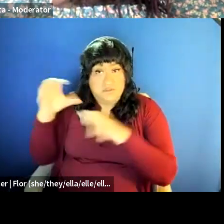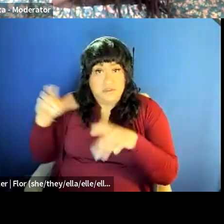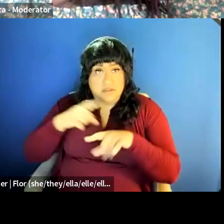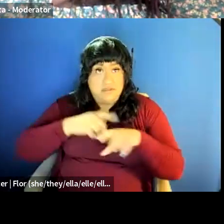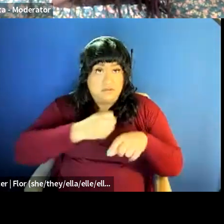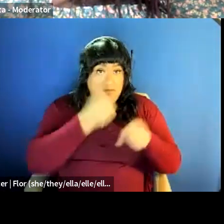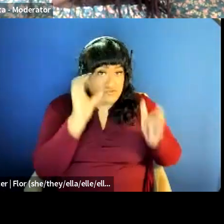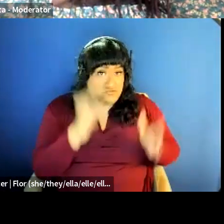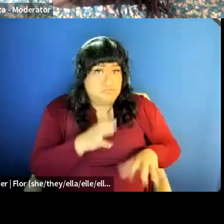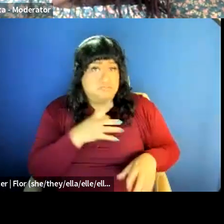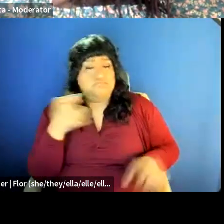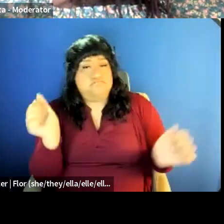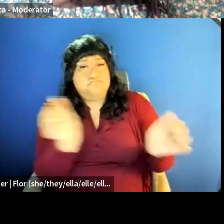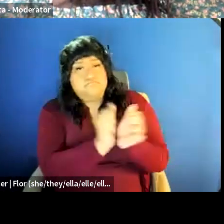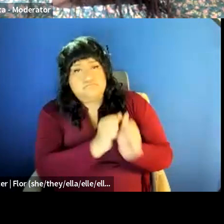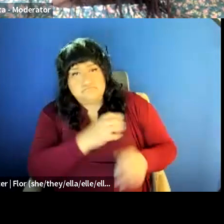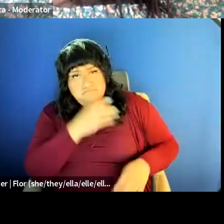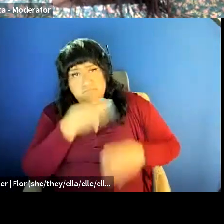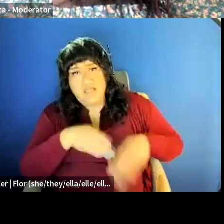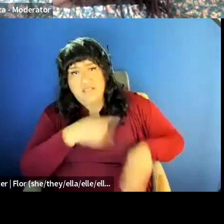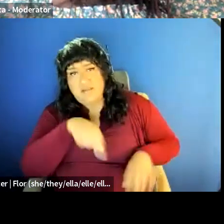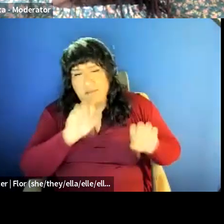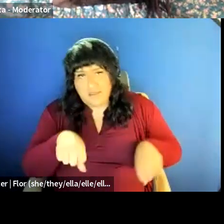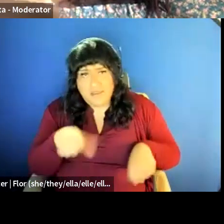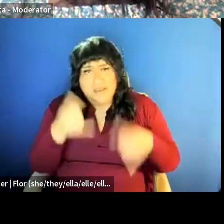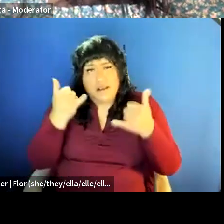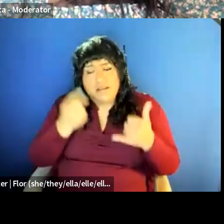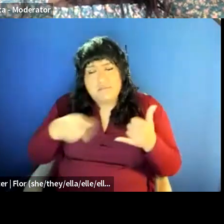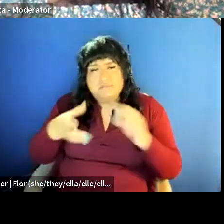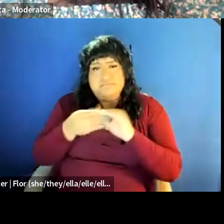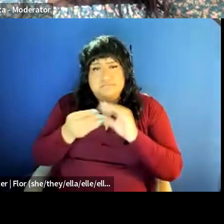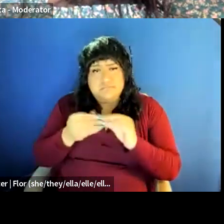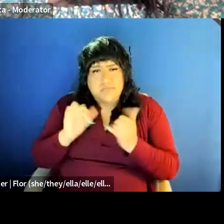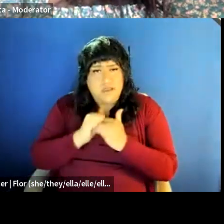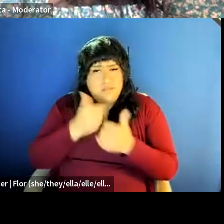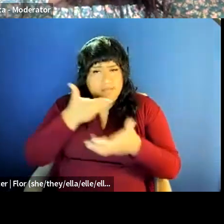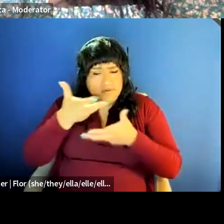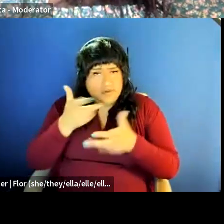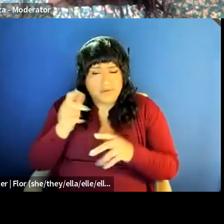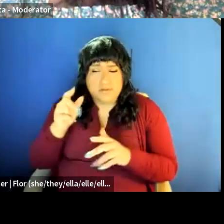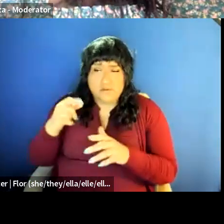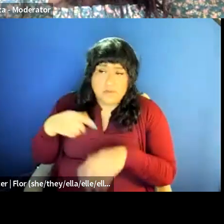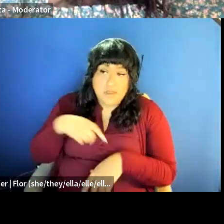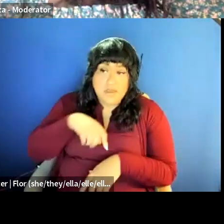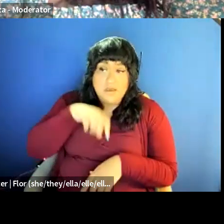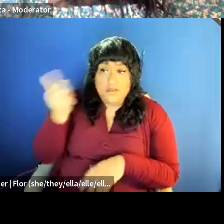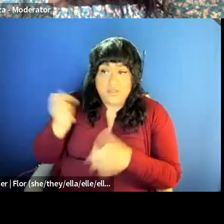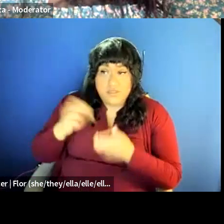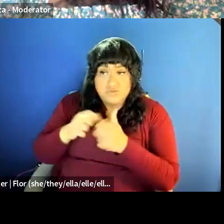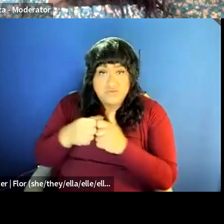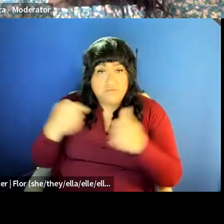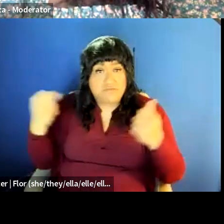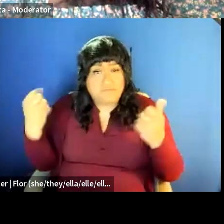were being categorized and how that they were being treated. But due to other issues of fear of recrimination or